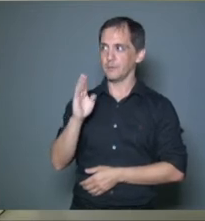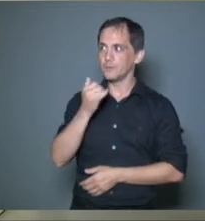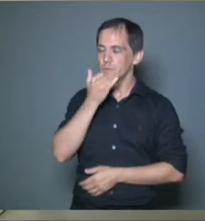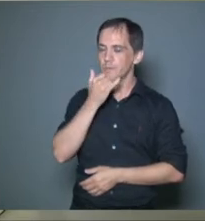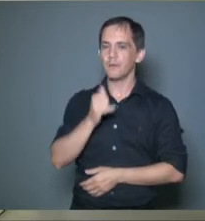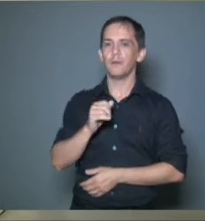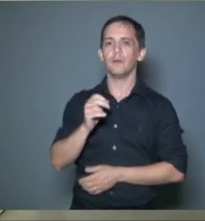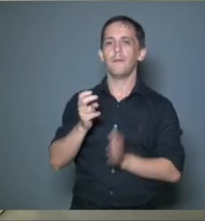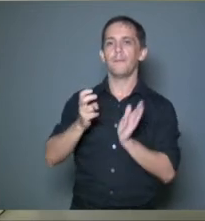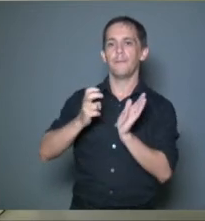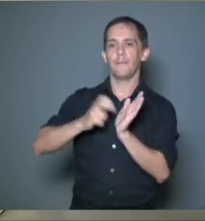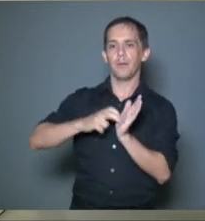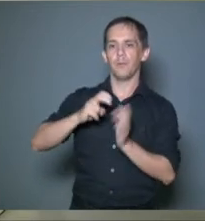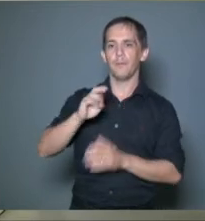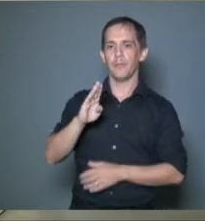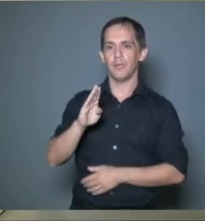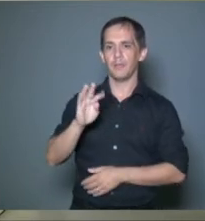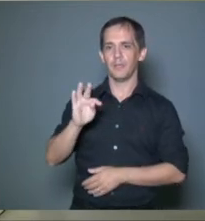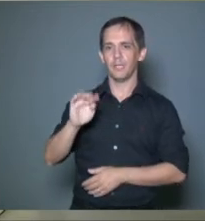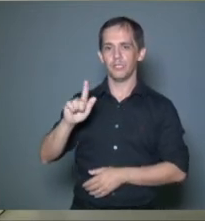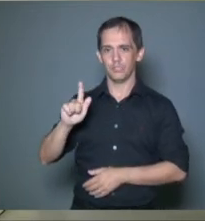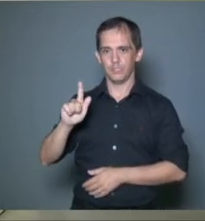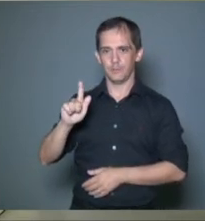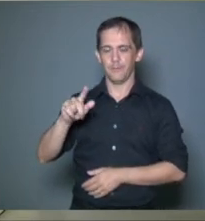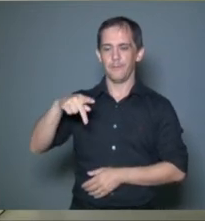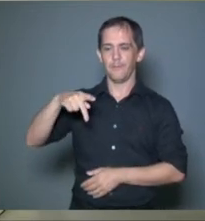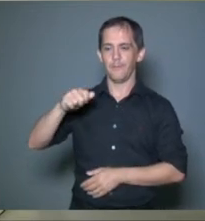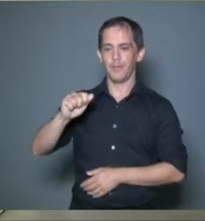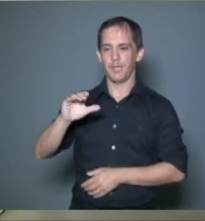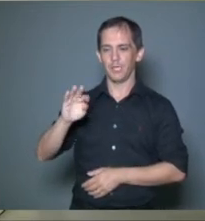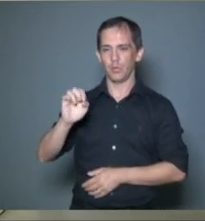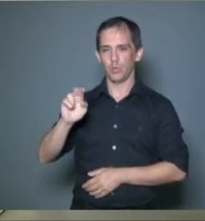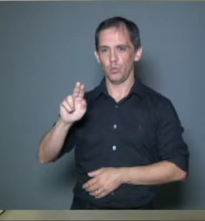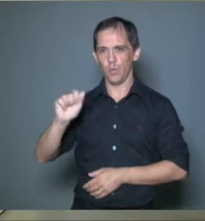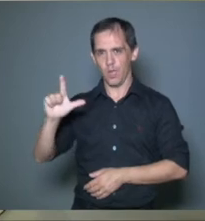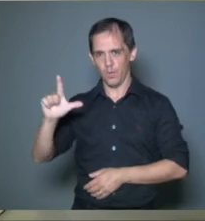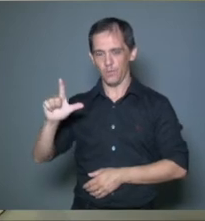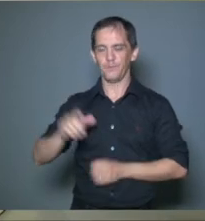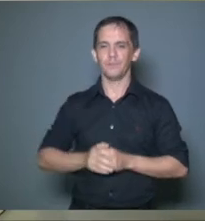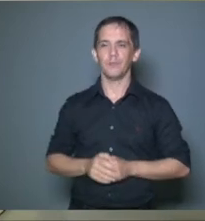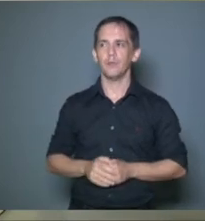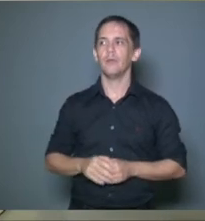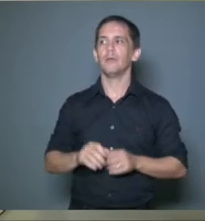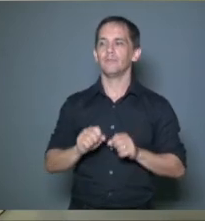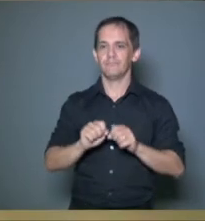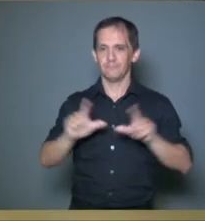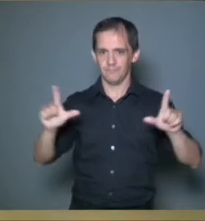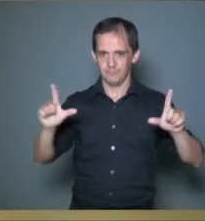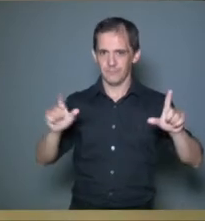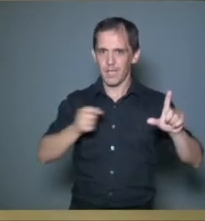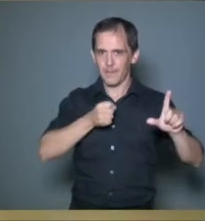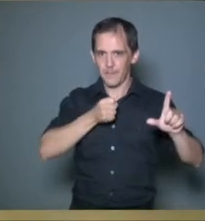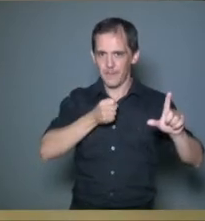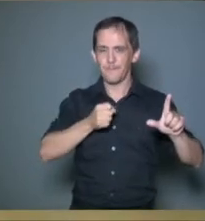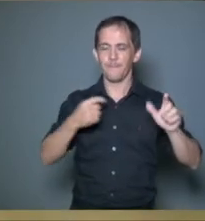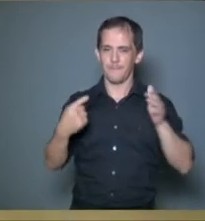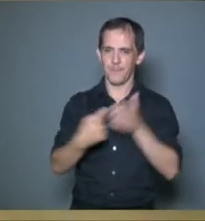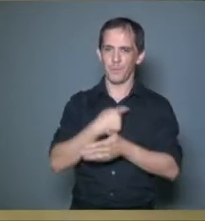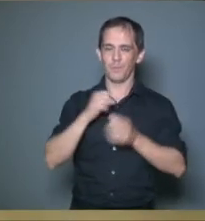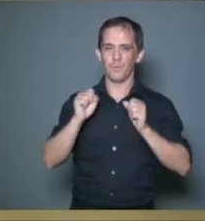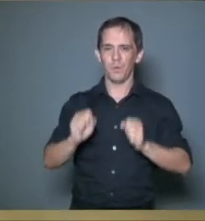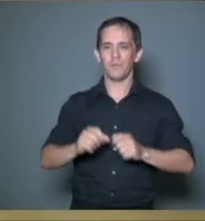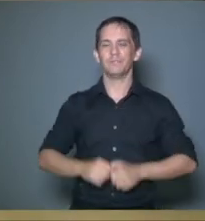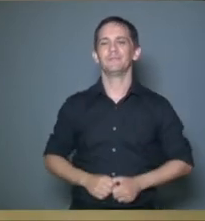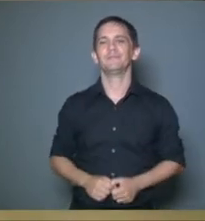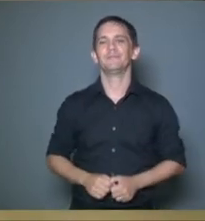BTG Pactual. Good afternoon, Thiago. Please go ahead. Turn on your mic and ask your